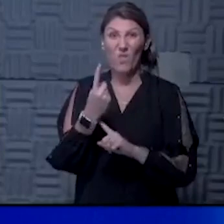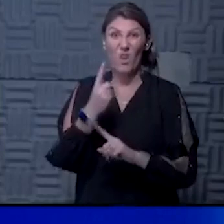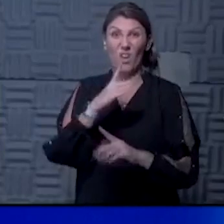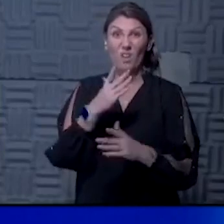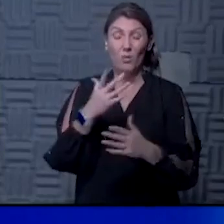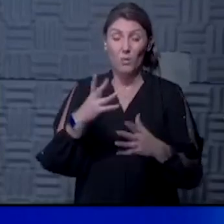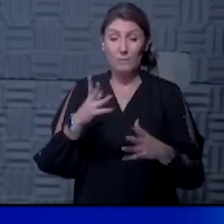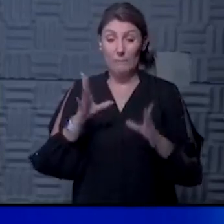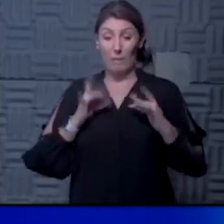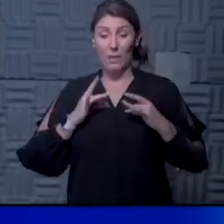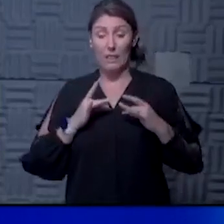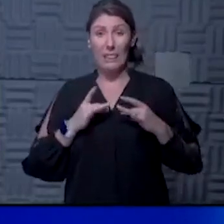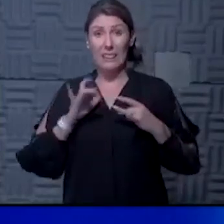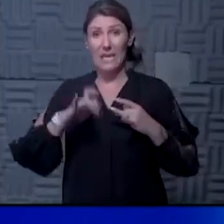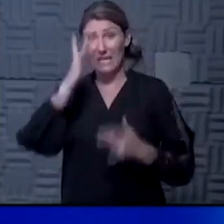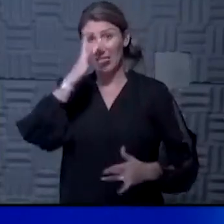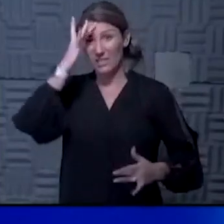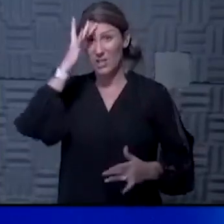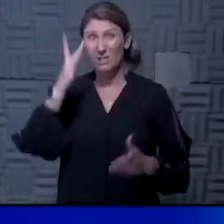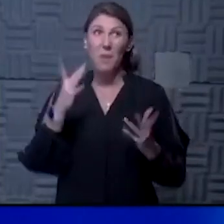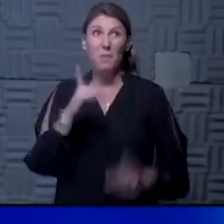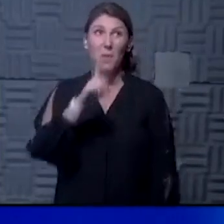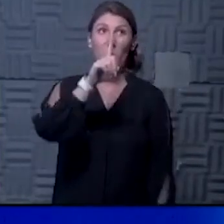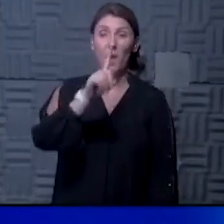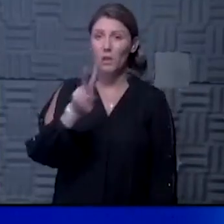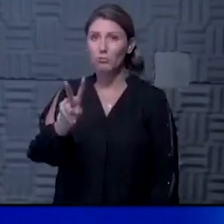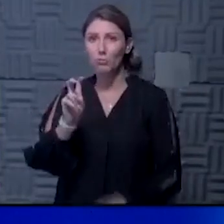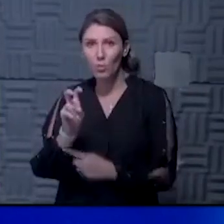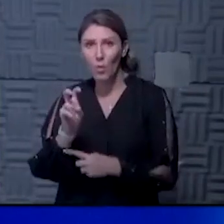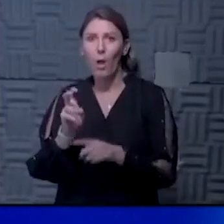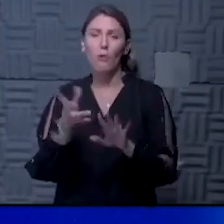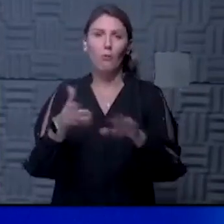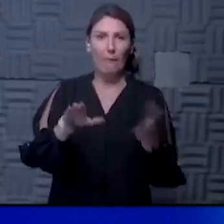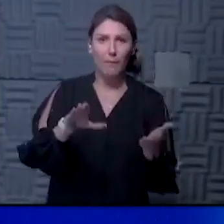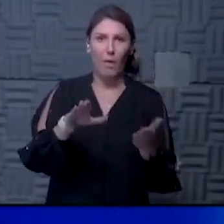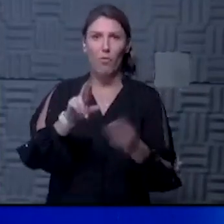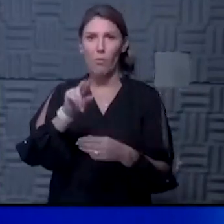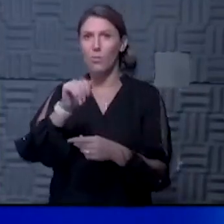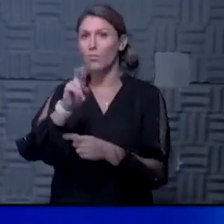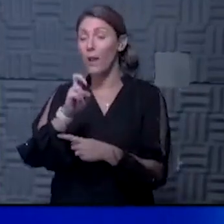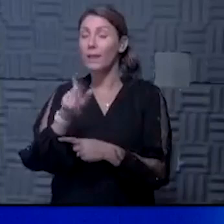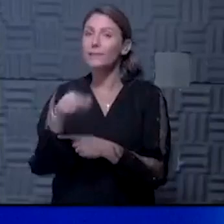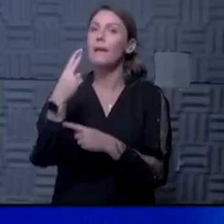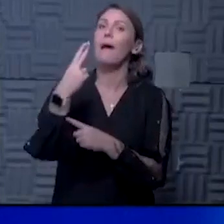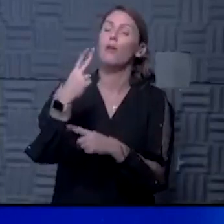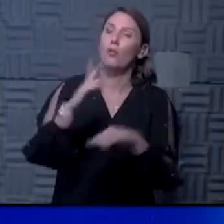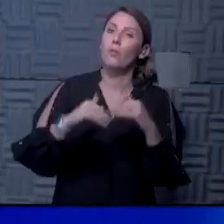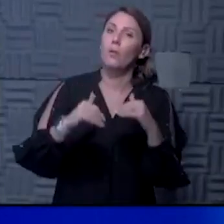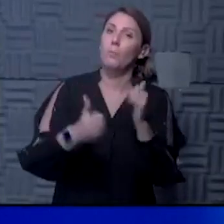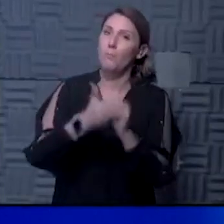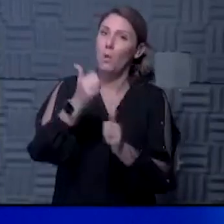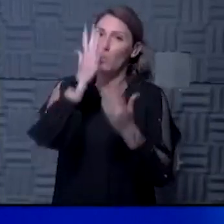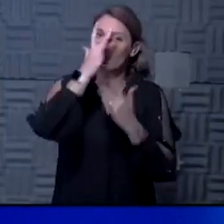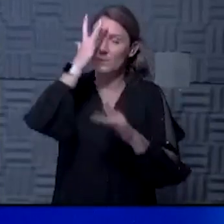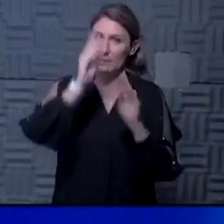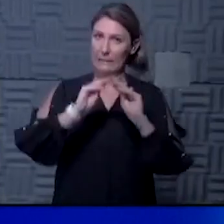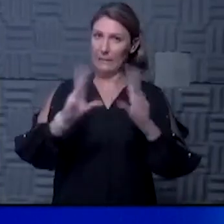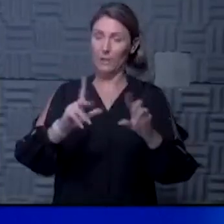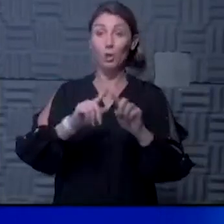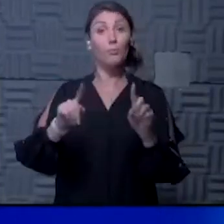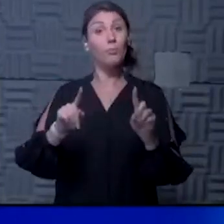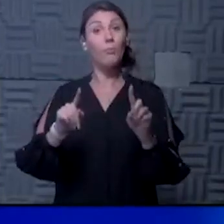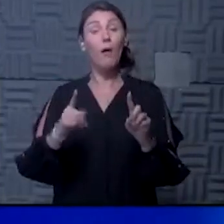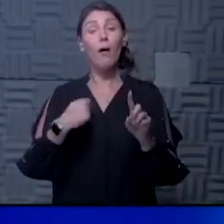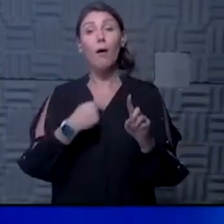die? It's still probably 1 in 200 or something like that. So that's still higher than most diseases, however, let's be clear. But